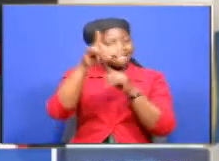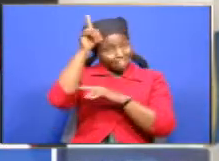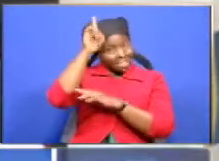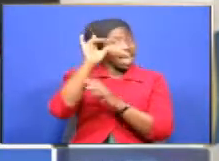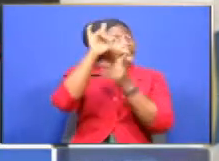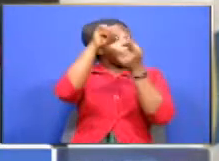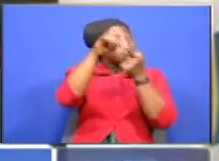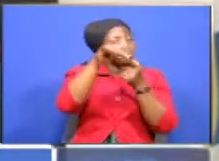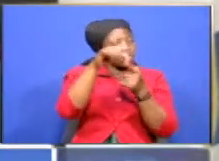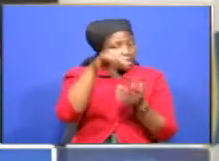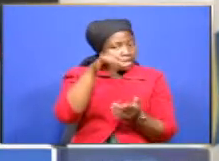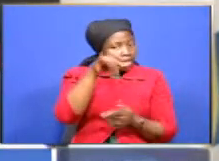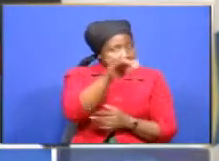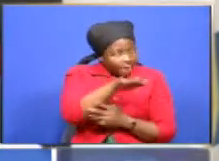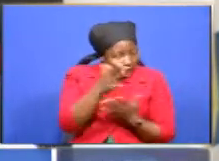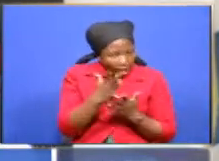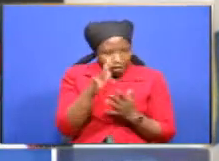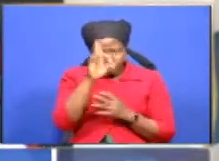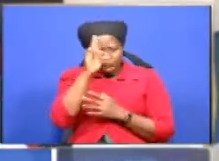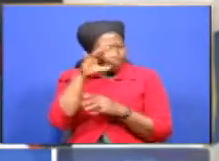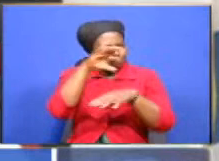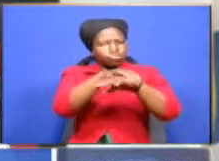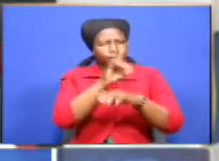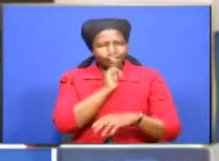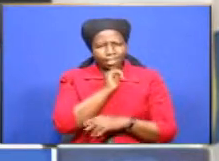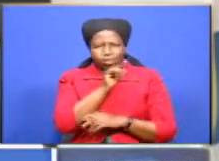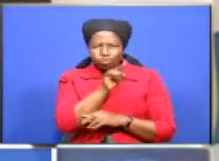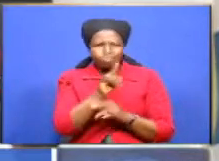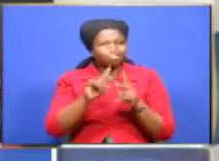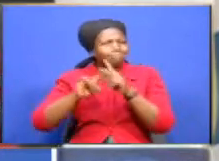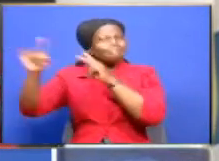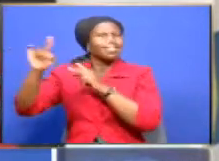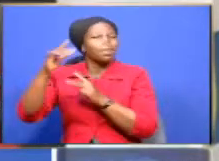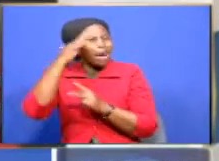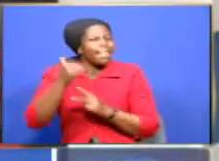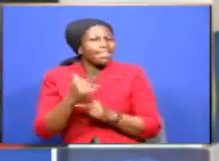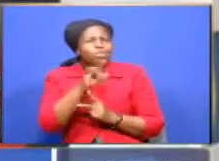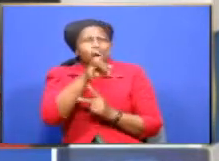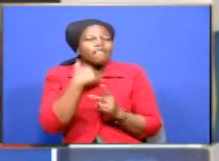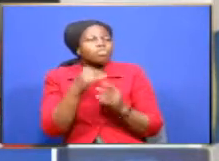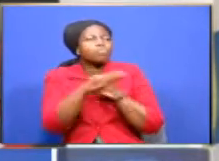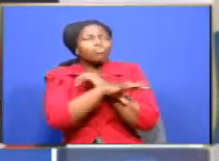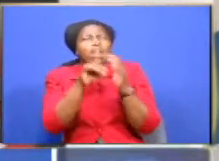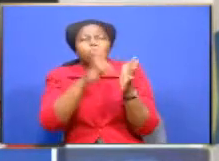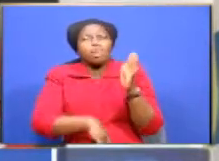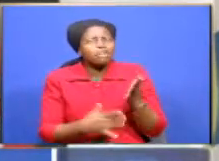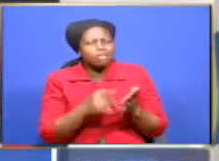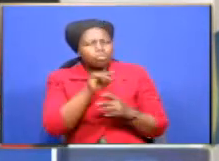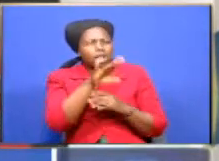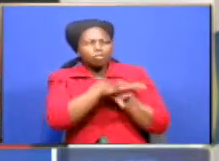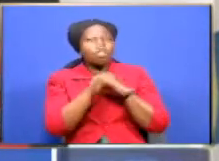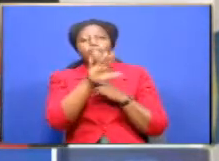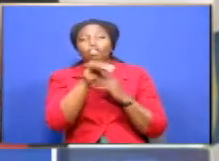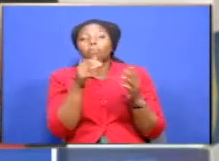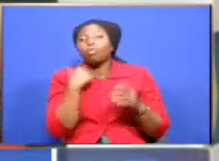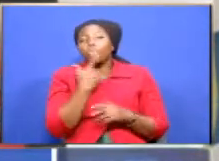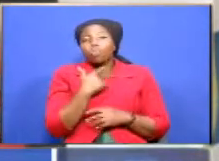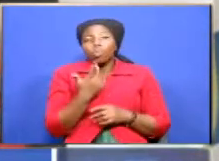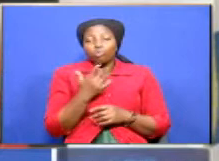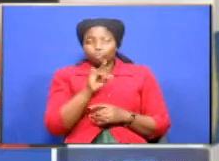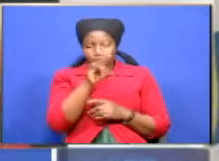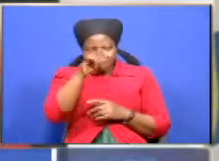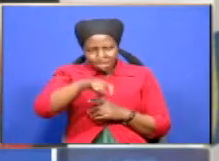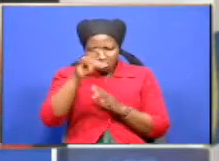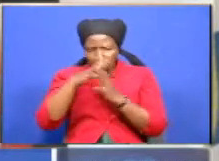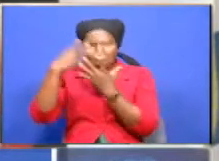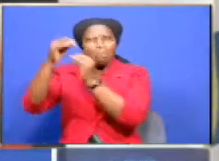was found by police. Why are you running away? Who have you stolen? What have you stolen and from who? That you need to